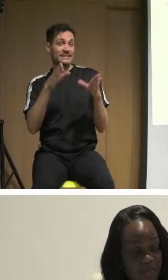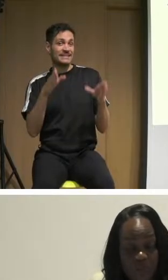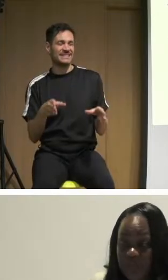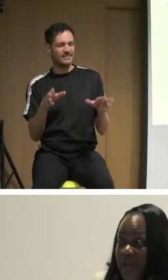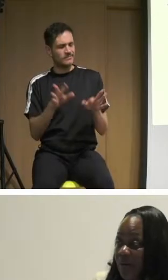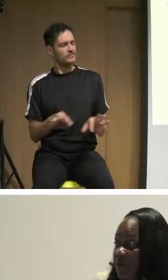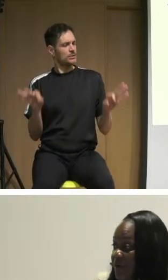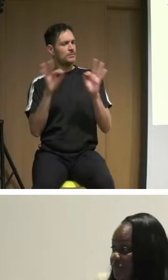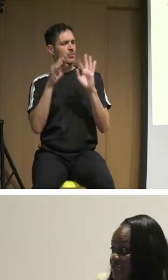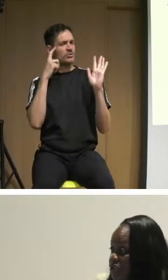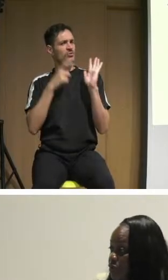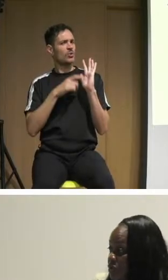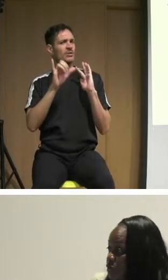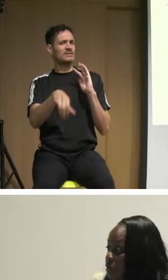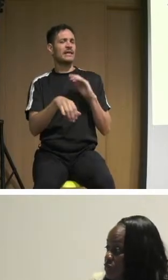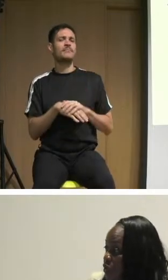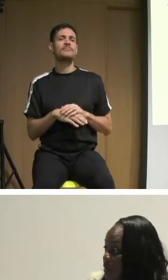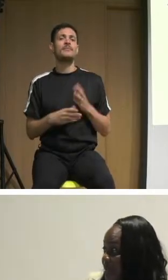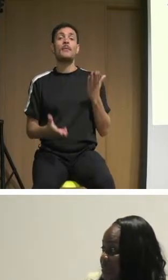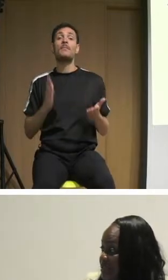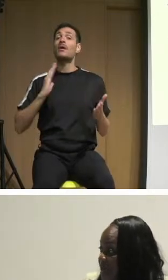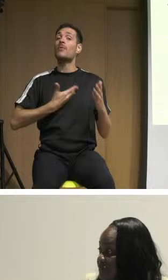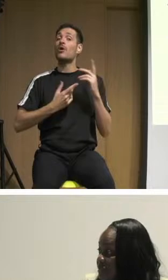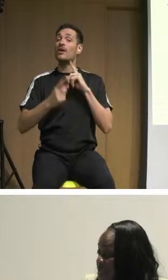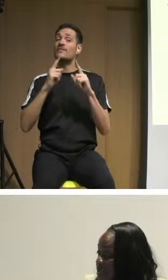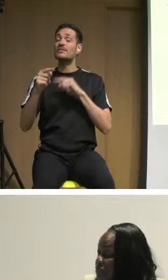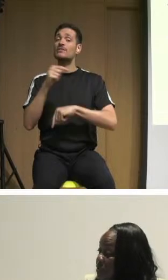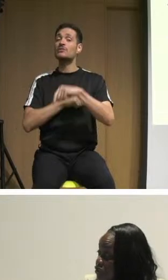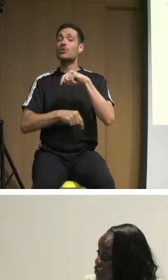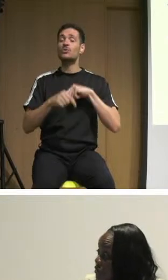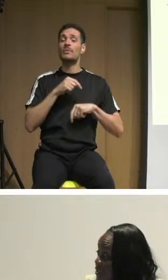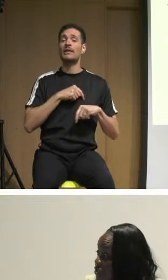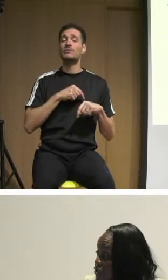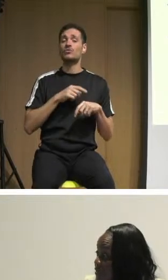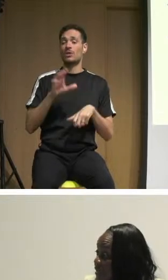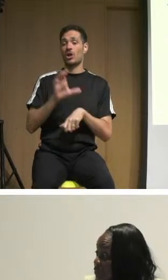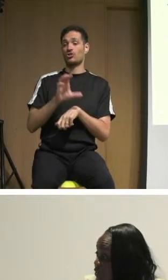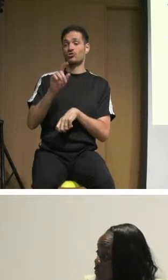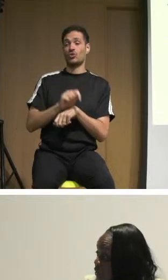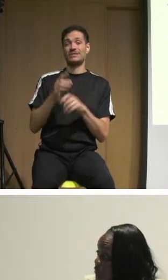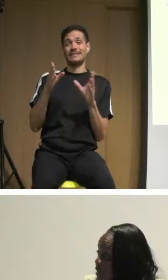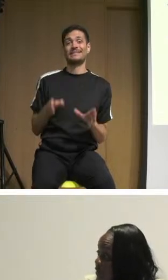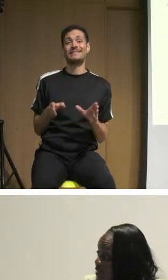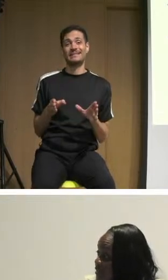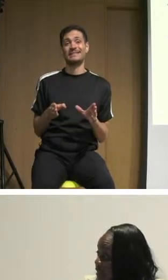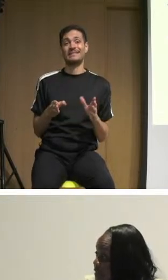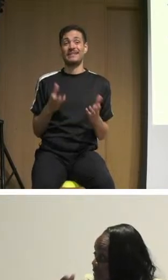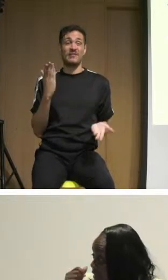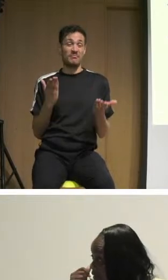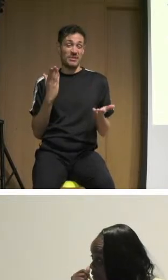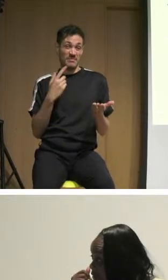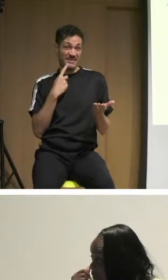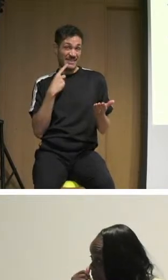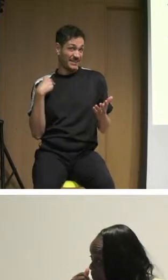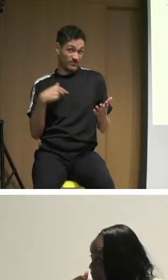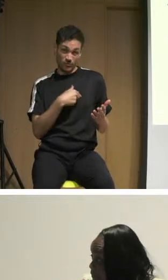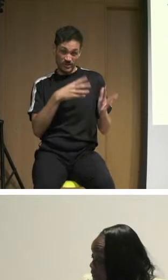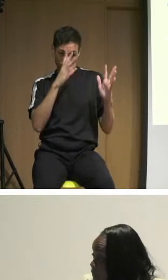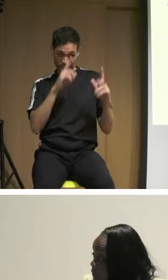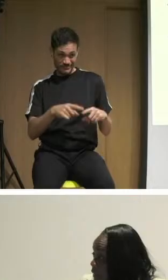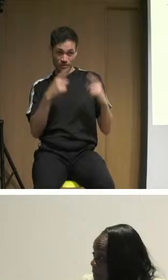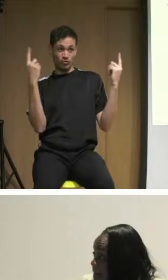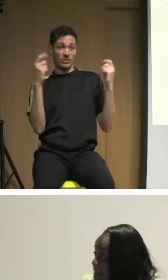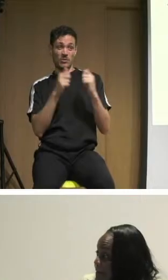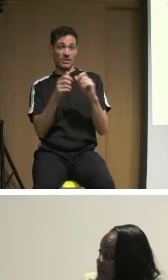maybe that our conversation also includes going back to the consultant and sharing that we don't agree with these statements in this.